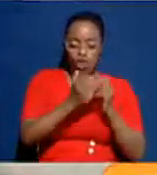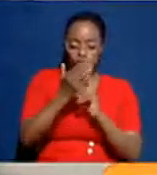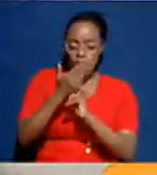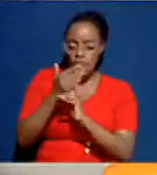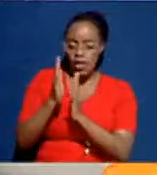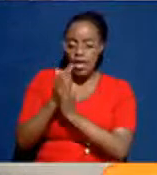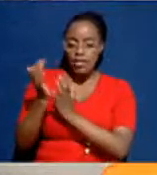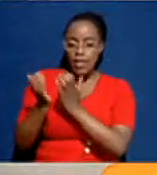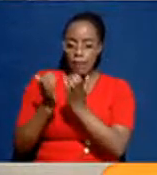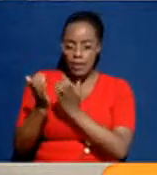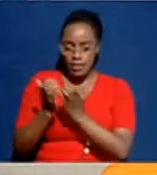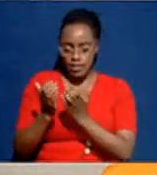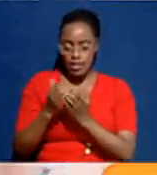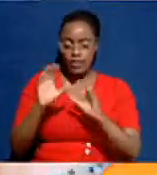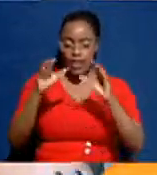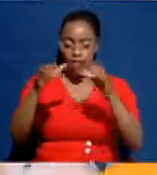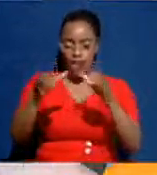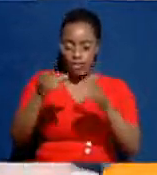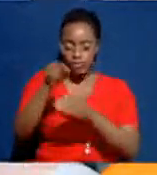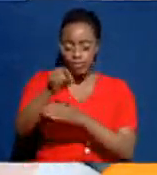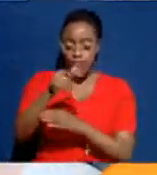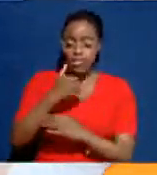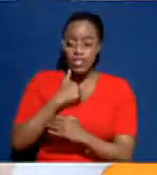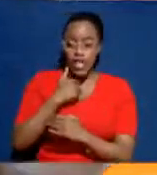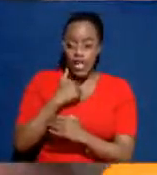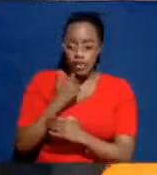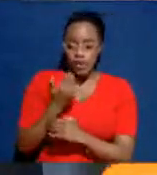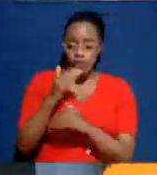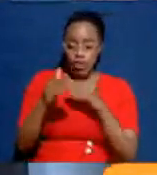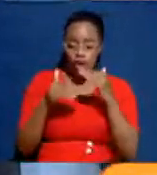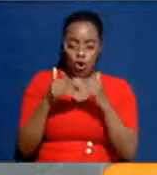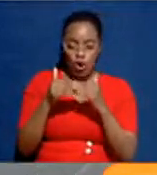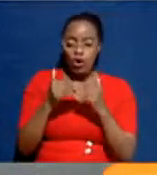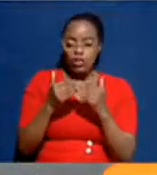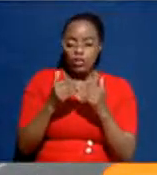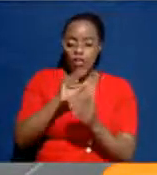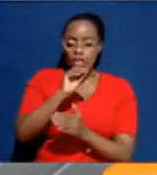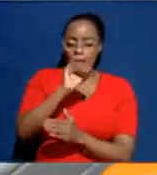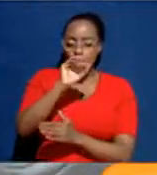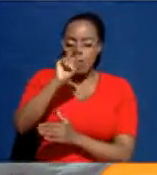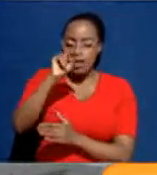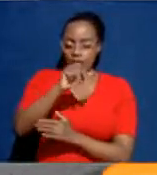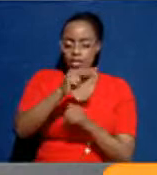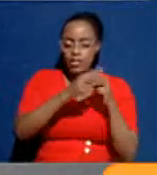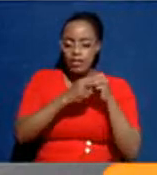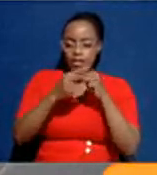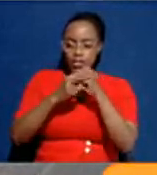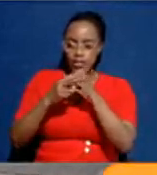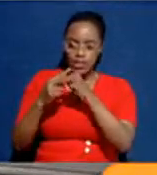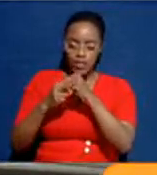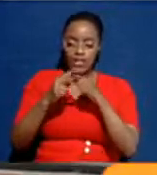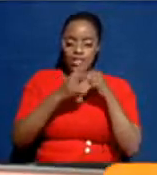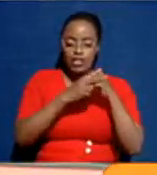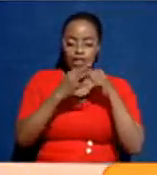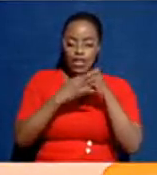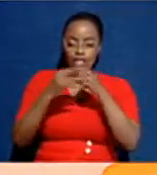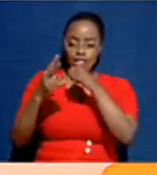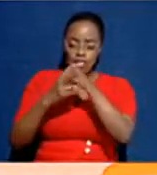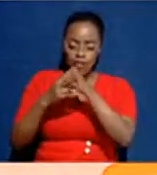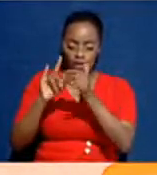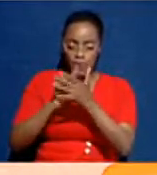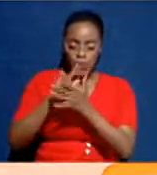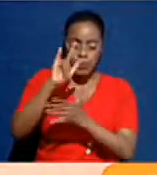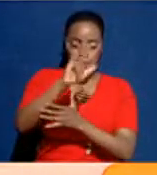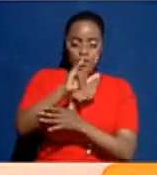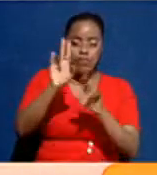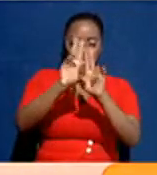and business class. The new cabin is installed on all Boeing 777 and 787 aircraft